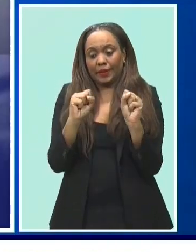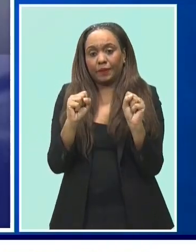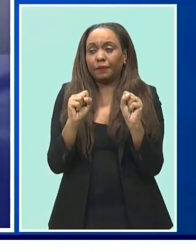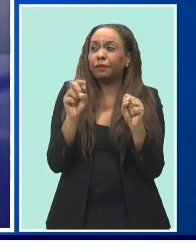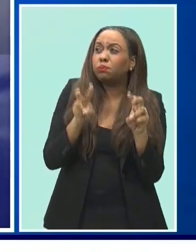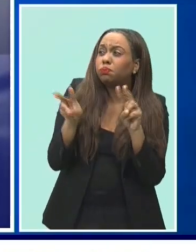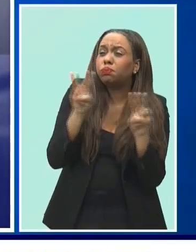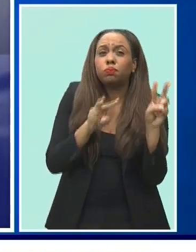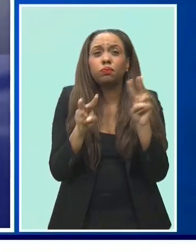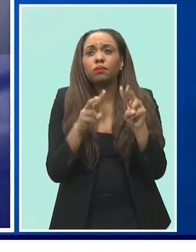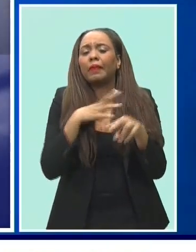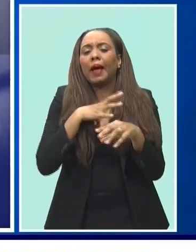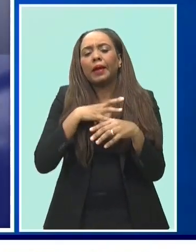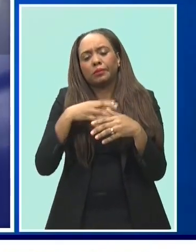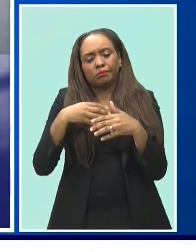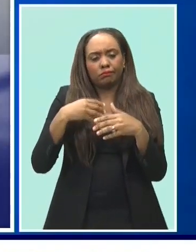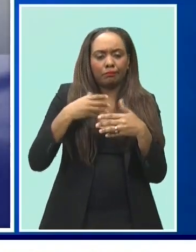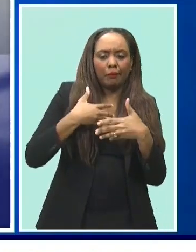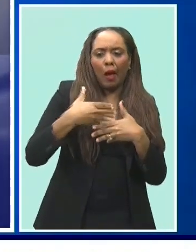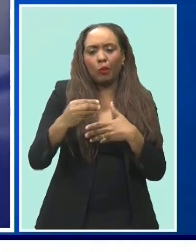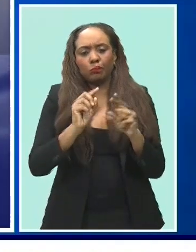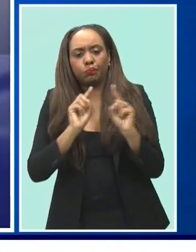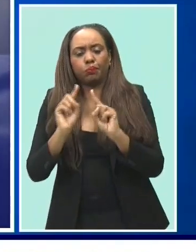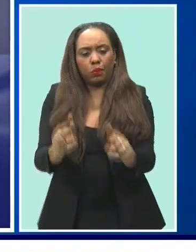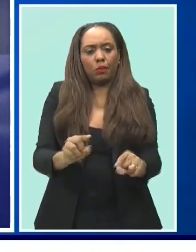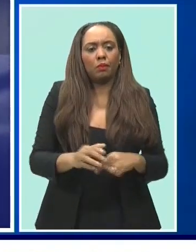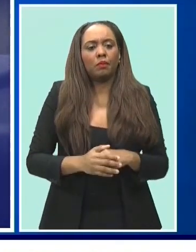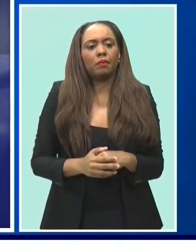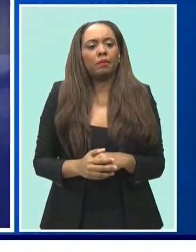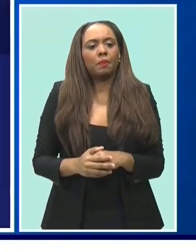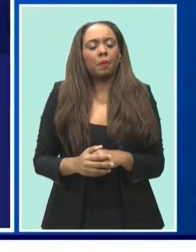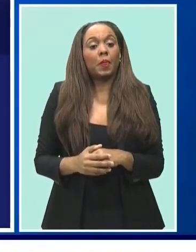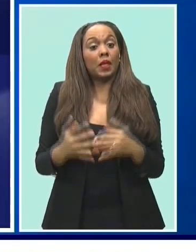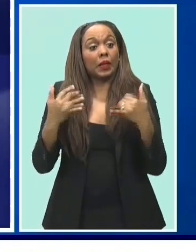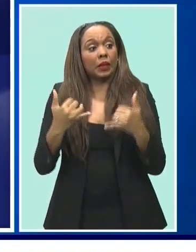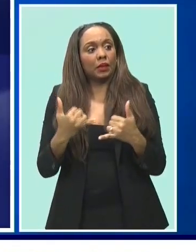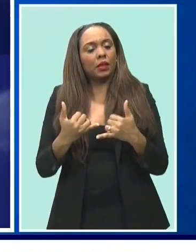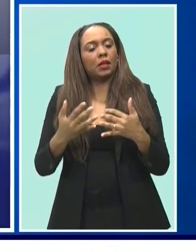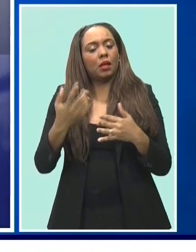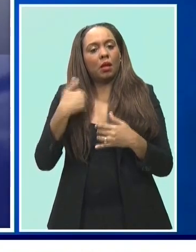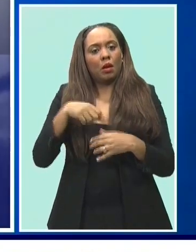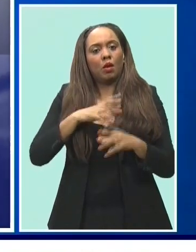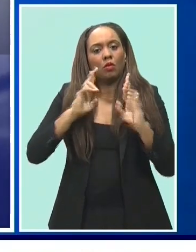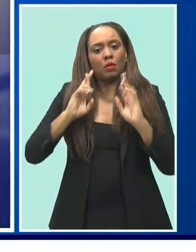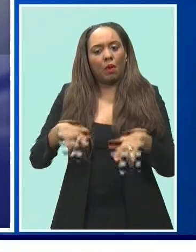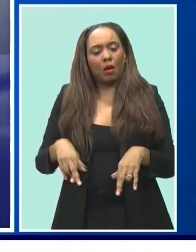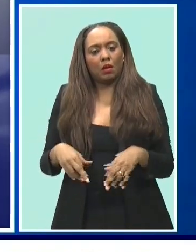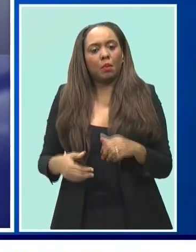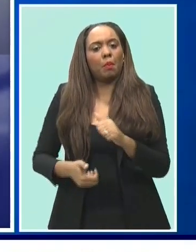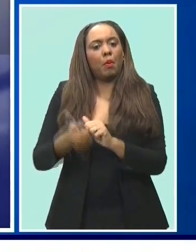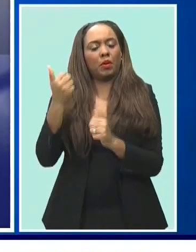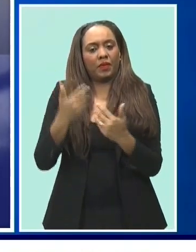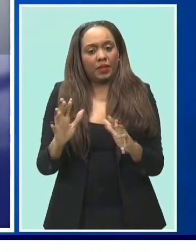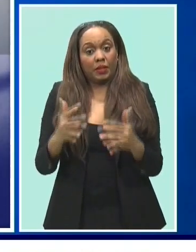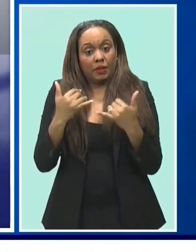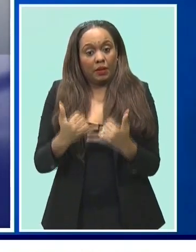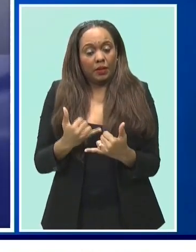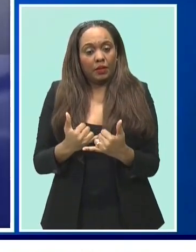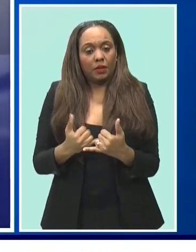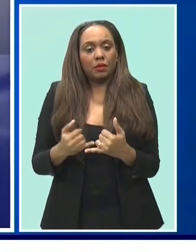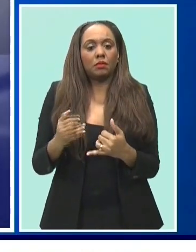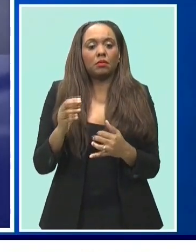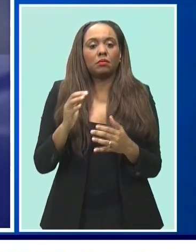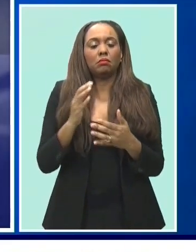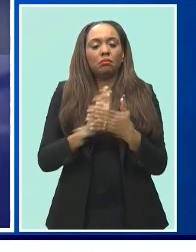By 11 a.m. this morning, we had addressed half of the bigger issues. At present, our crews are still in the field dealing